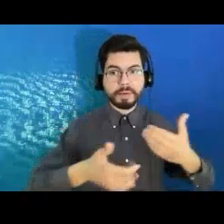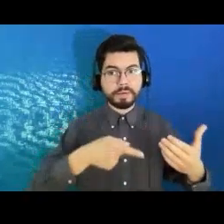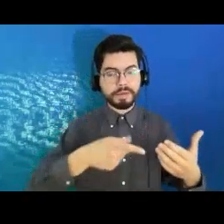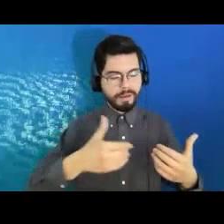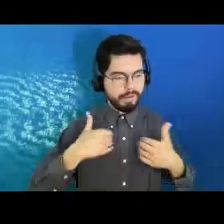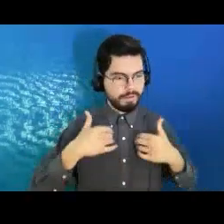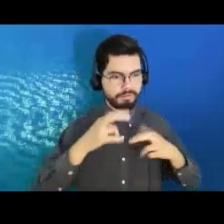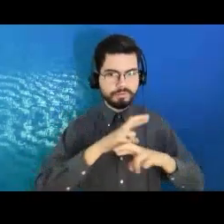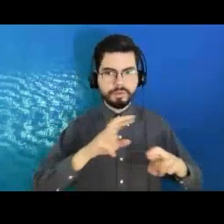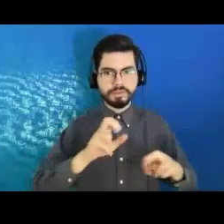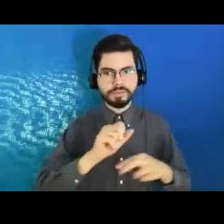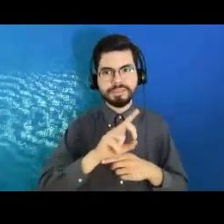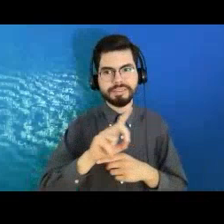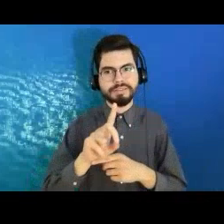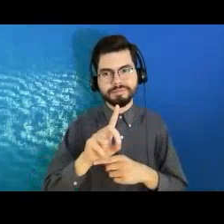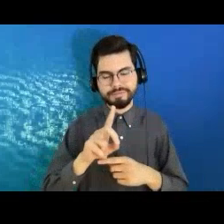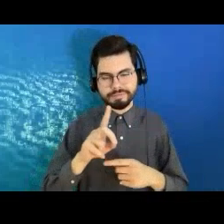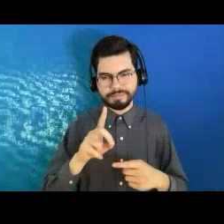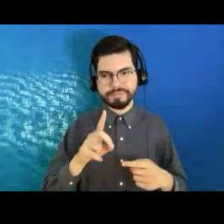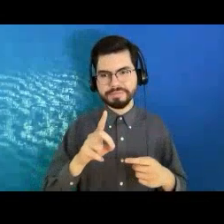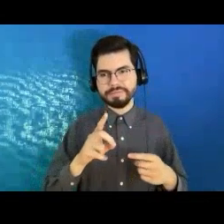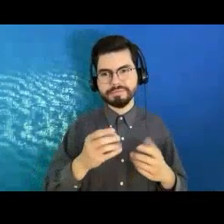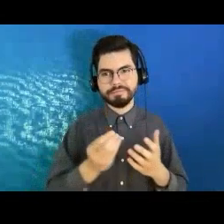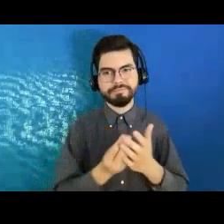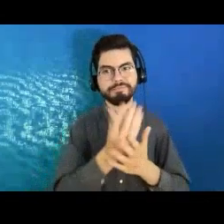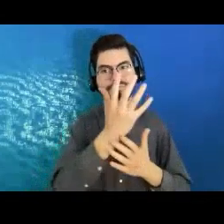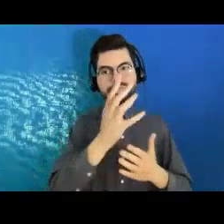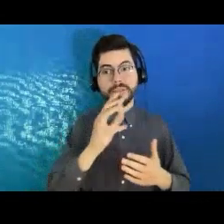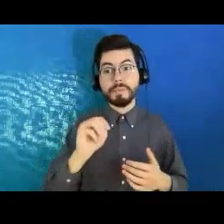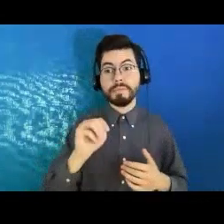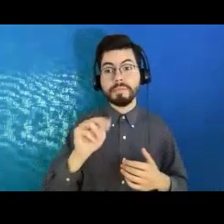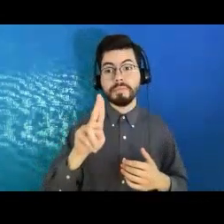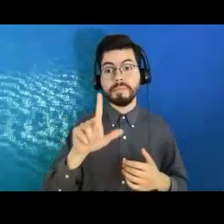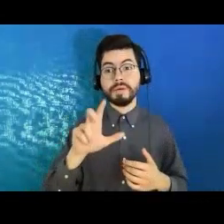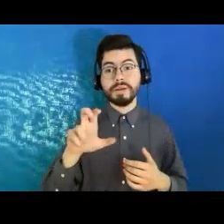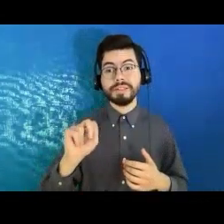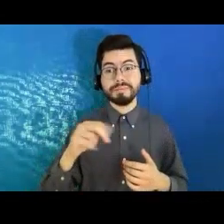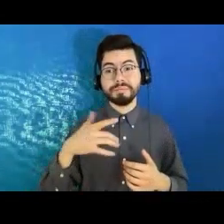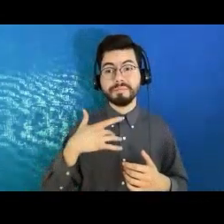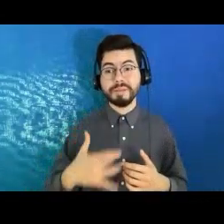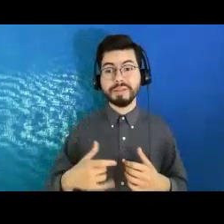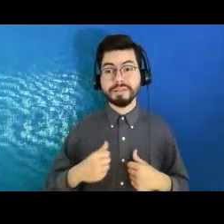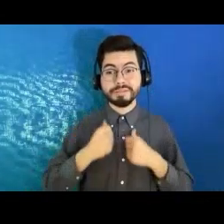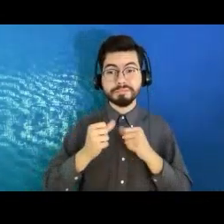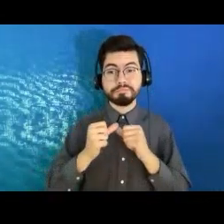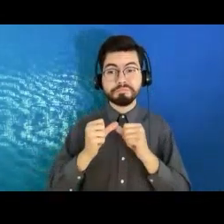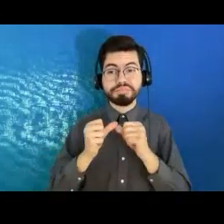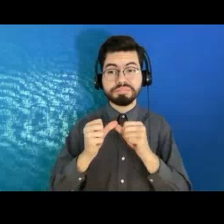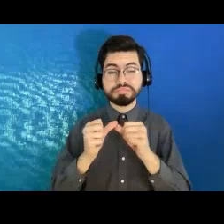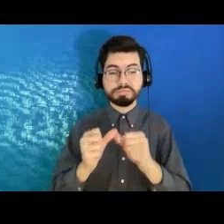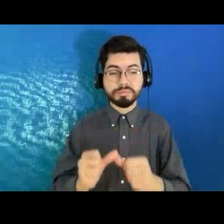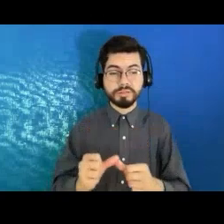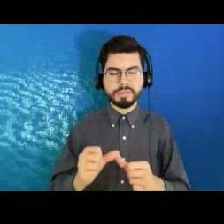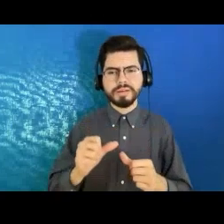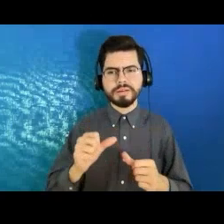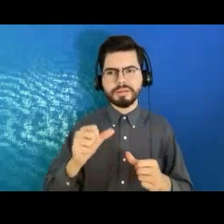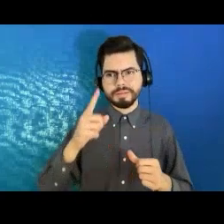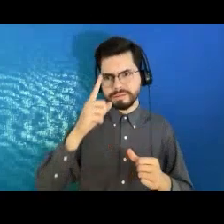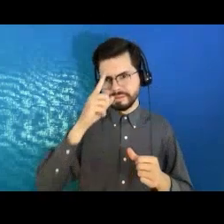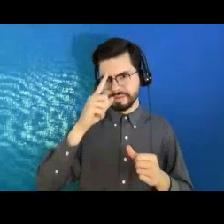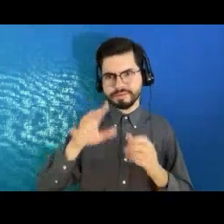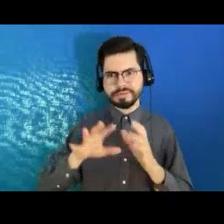so mullein is one that is very, very long-lived, and I think they may be found in the pyramids or something like